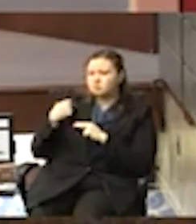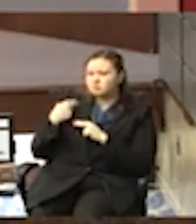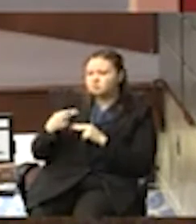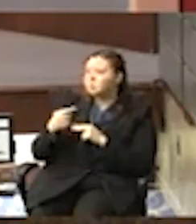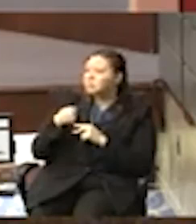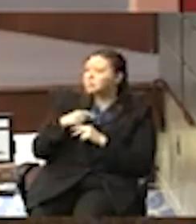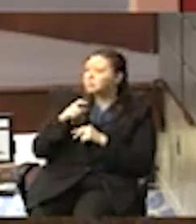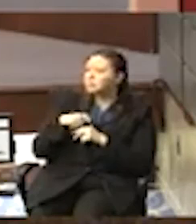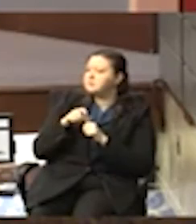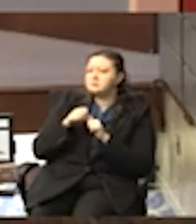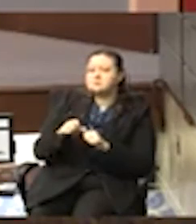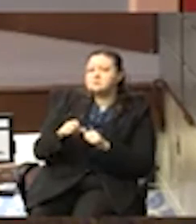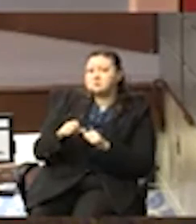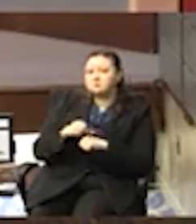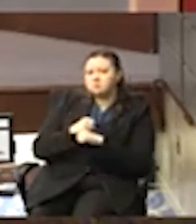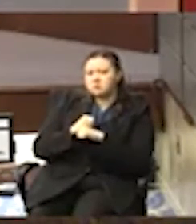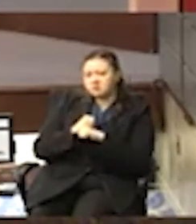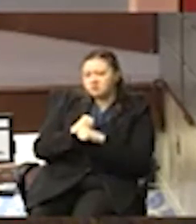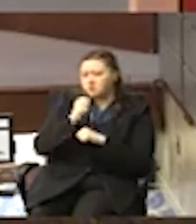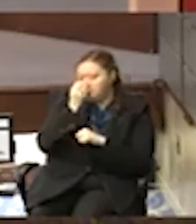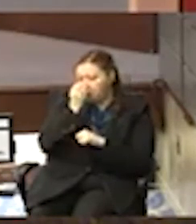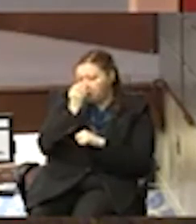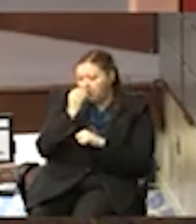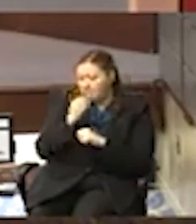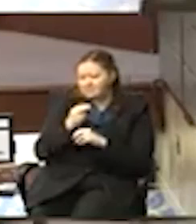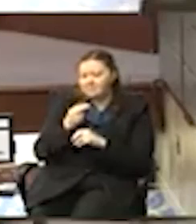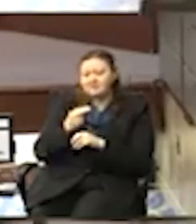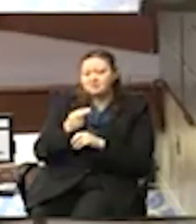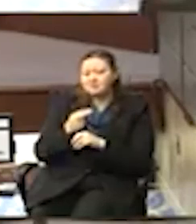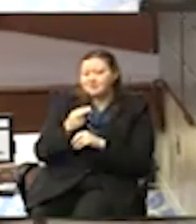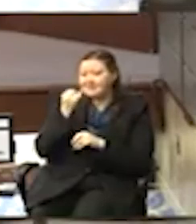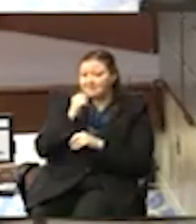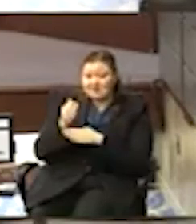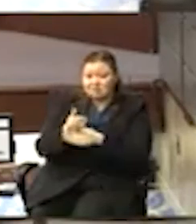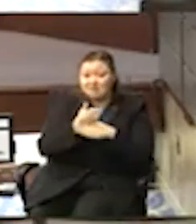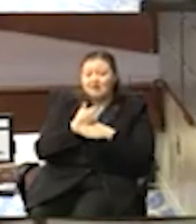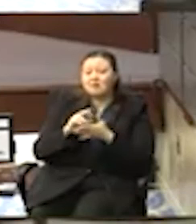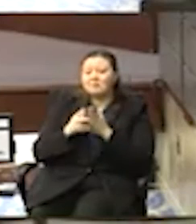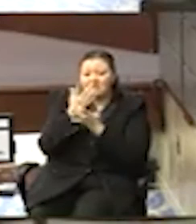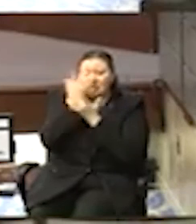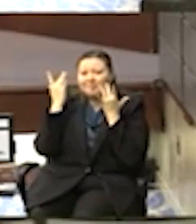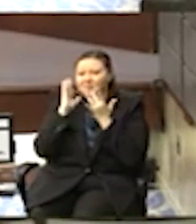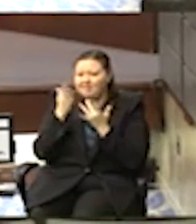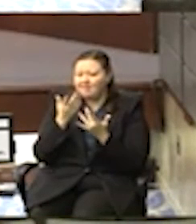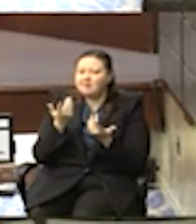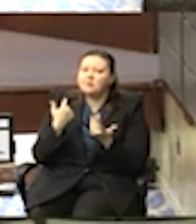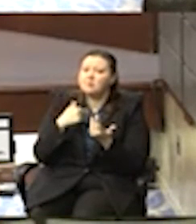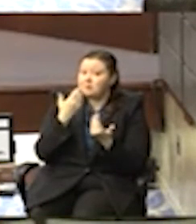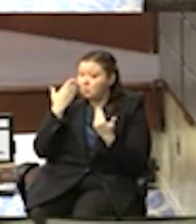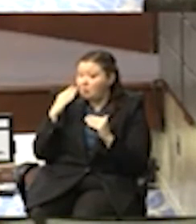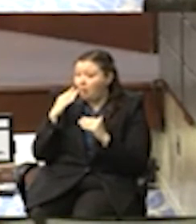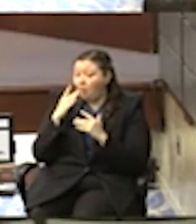we must continue to protect. History that isn't shared is lost, and the things that we don't know about our